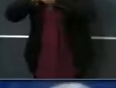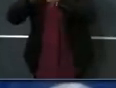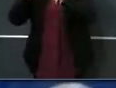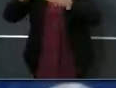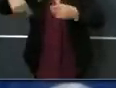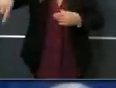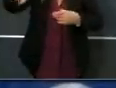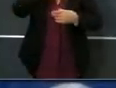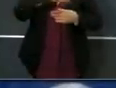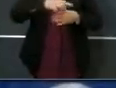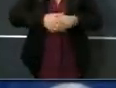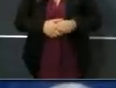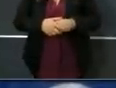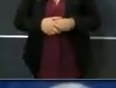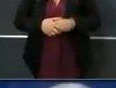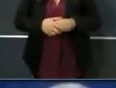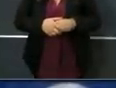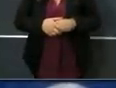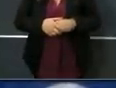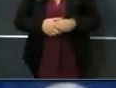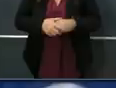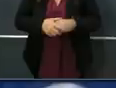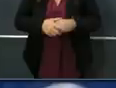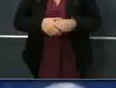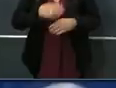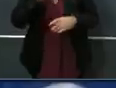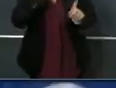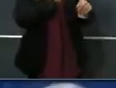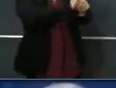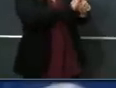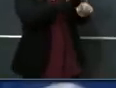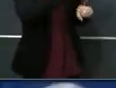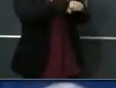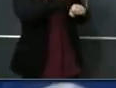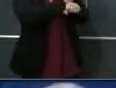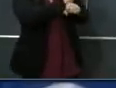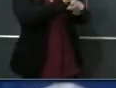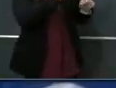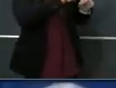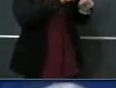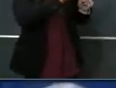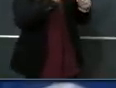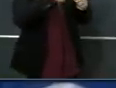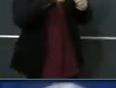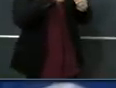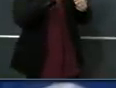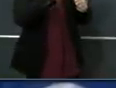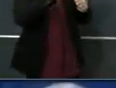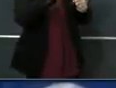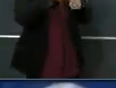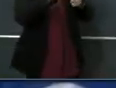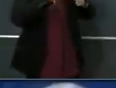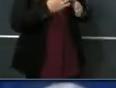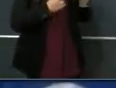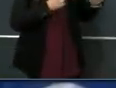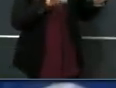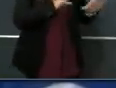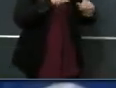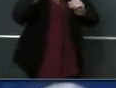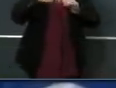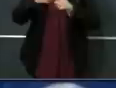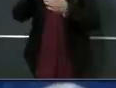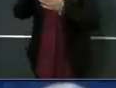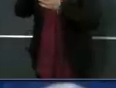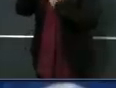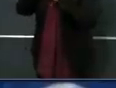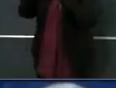only the work that the first partner has done, but the Superintendent of Public Education and the State School